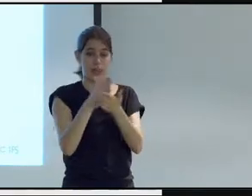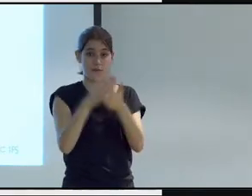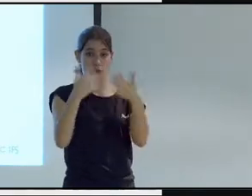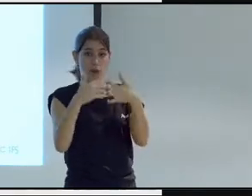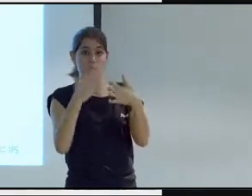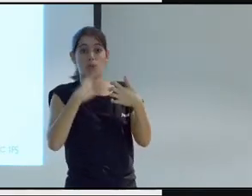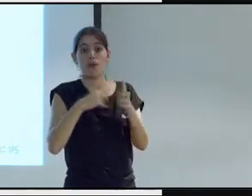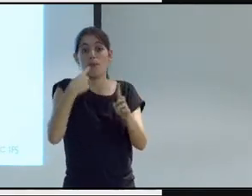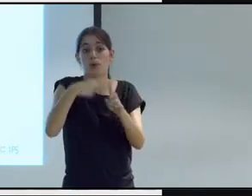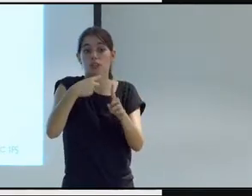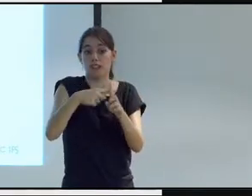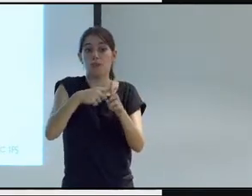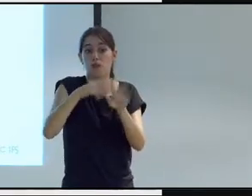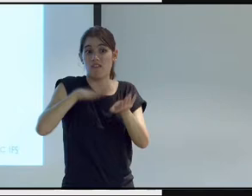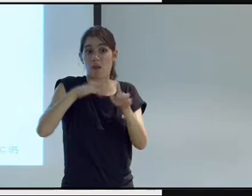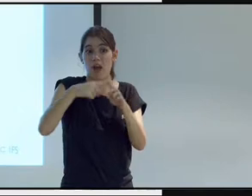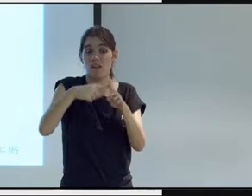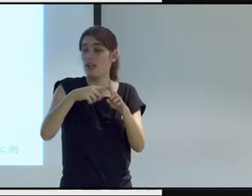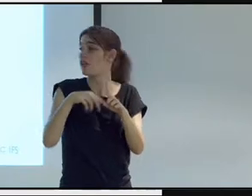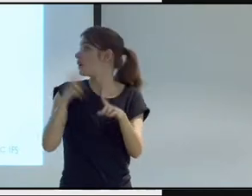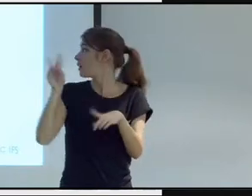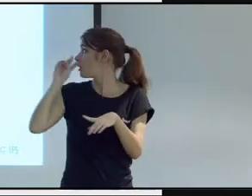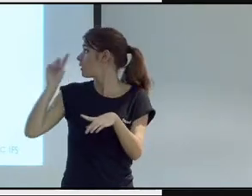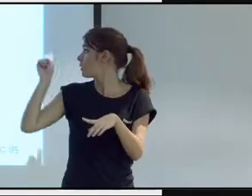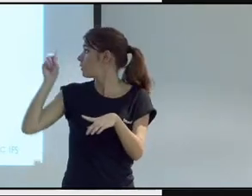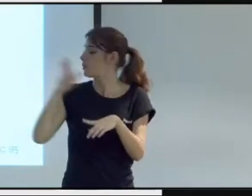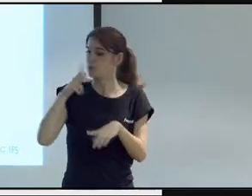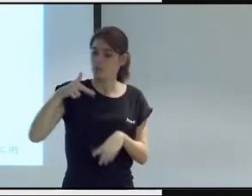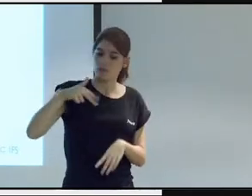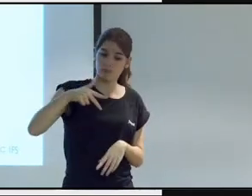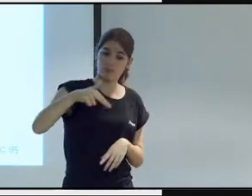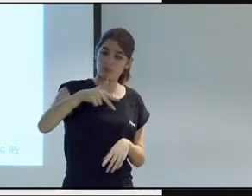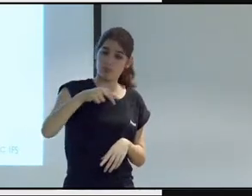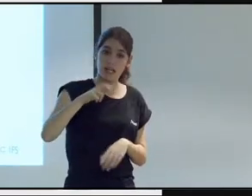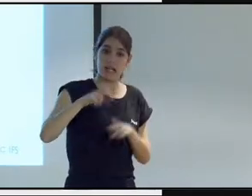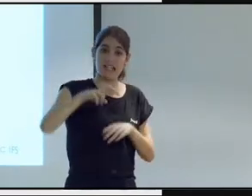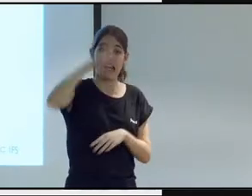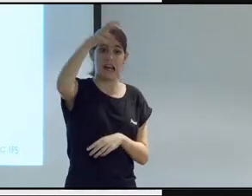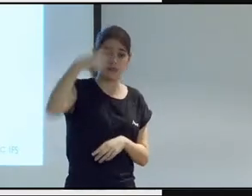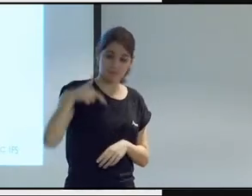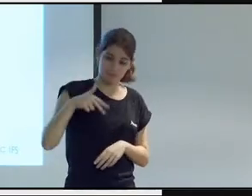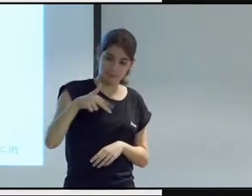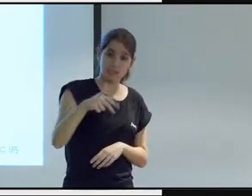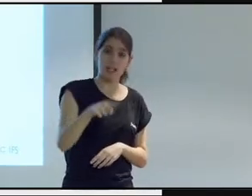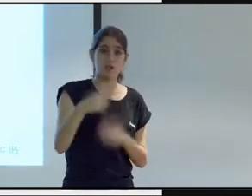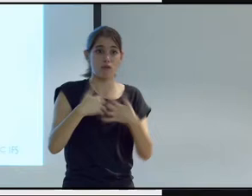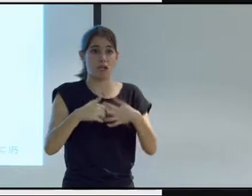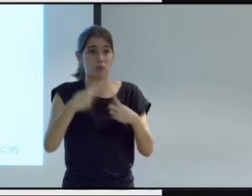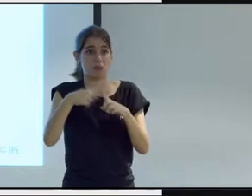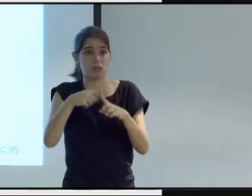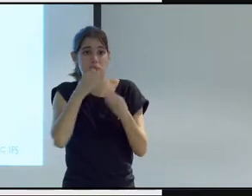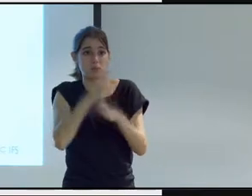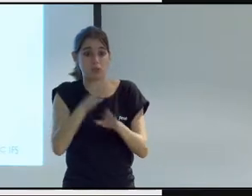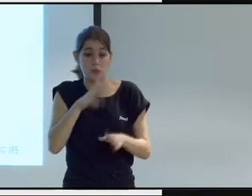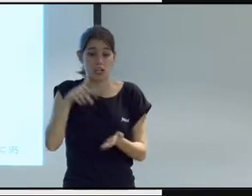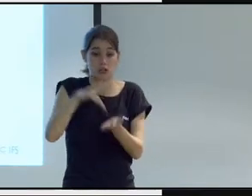This functioning, this behavior. Well, here we have a person who is walking and towards